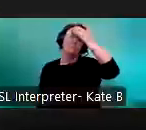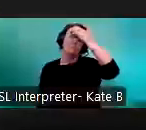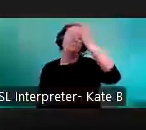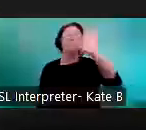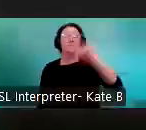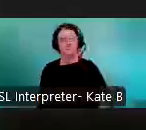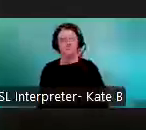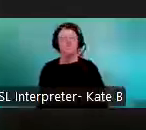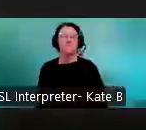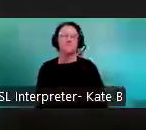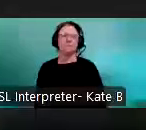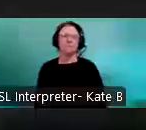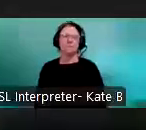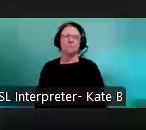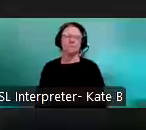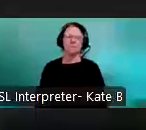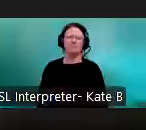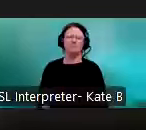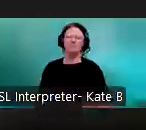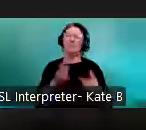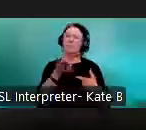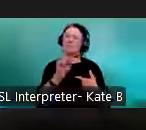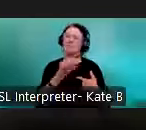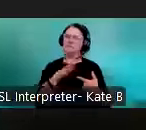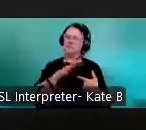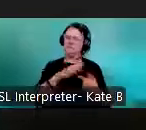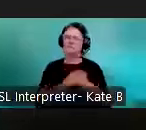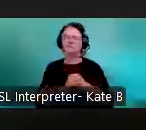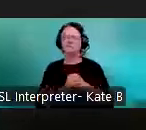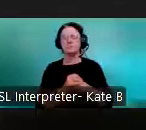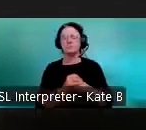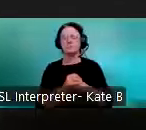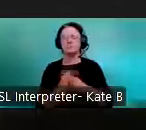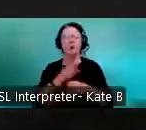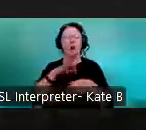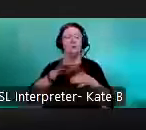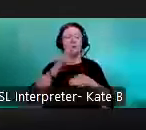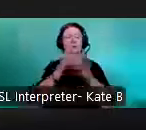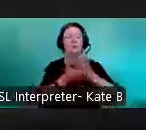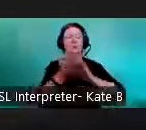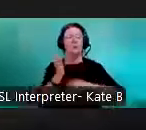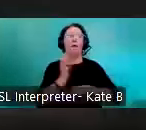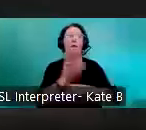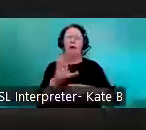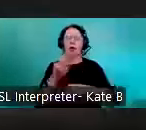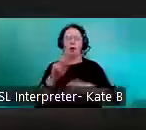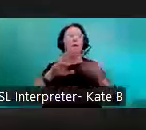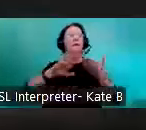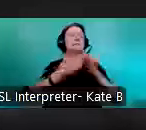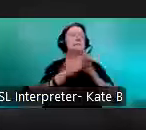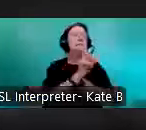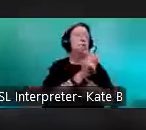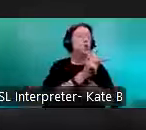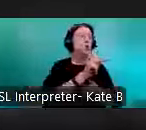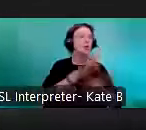One of the things that's really unique about Wisconsin is that our elections are run by our municipal clerks. So our city clerks, our town clerks,